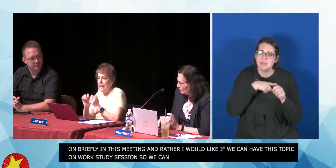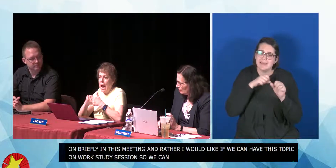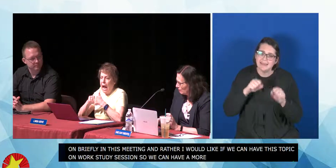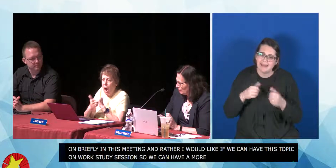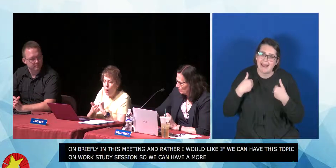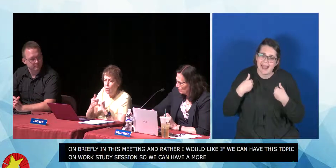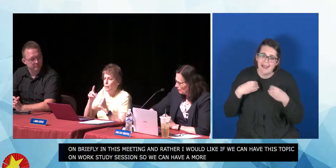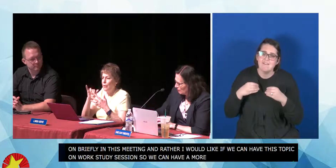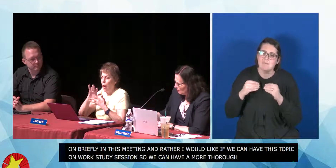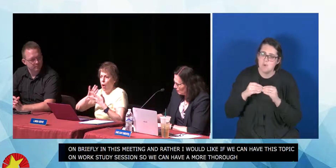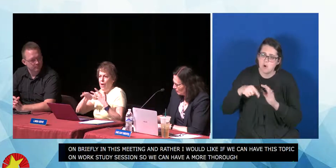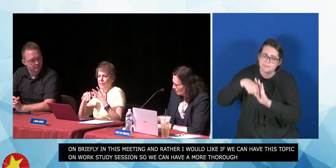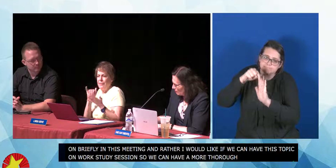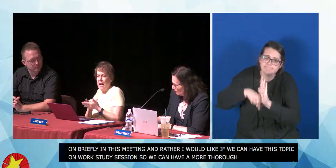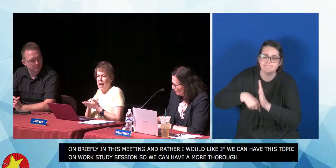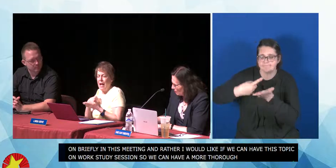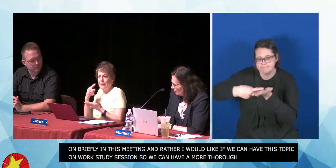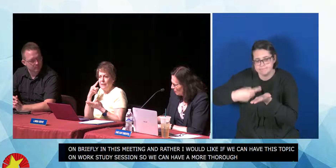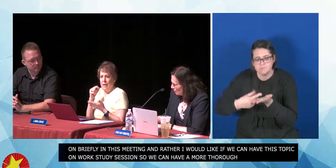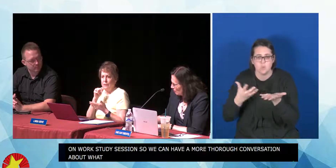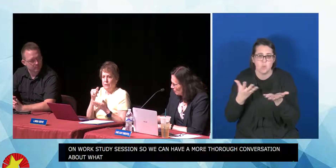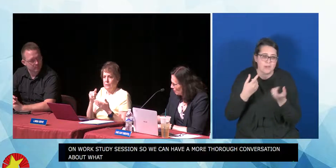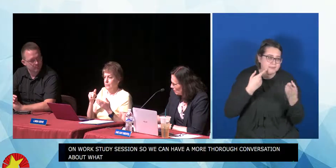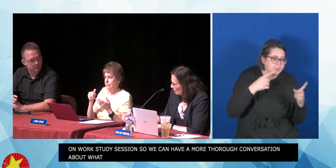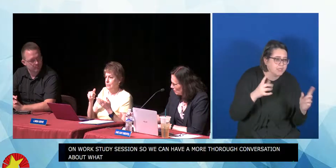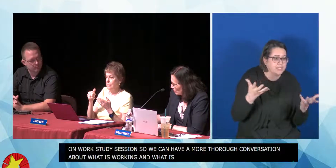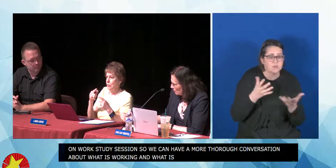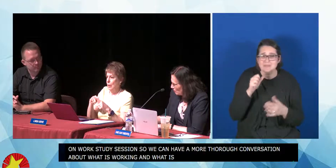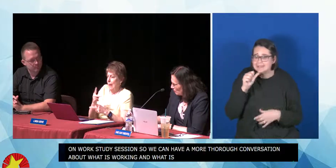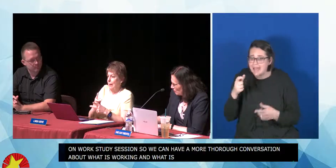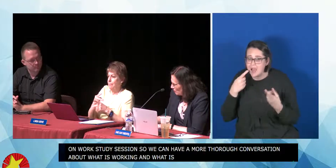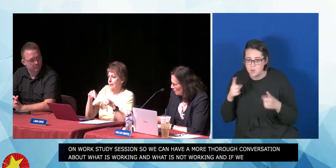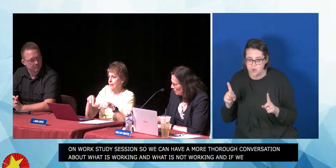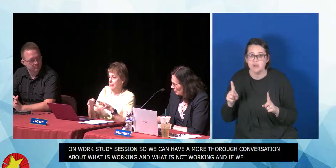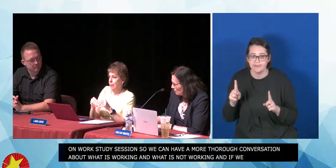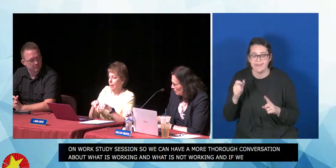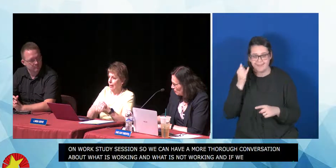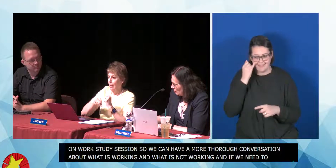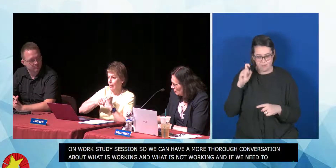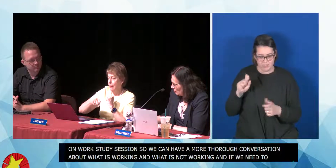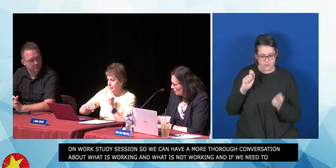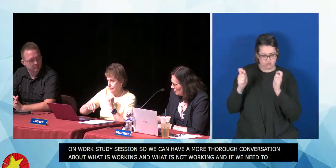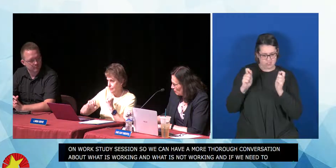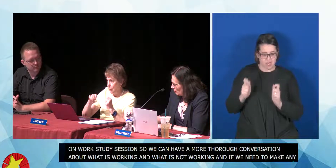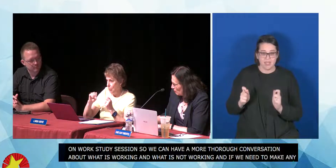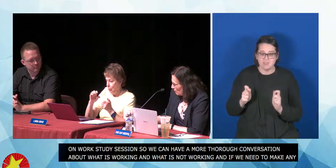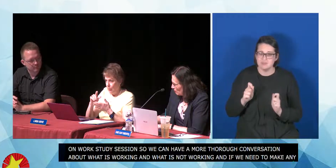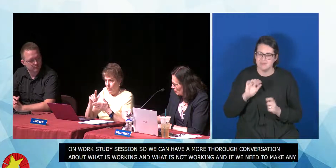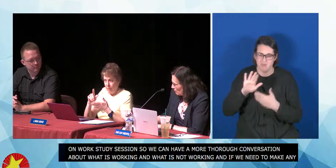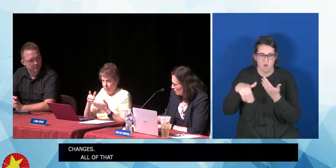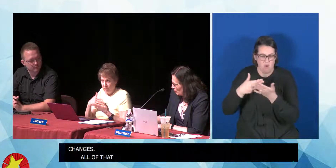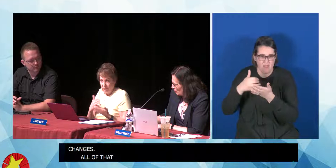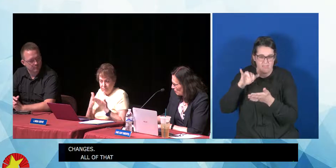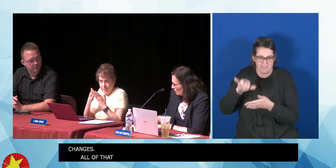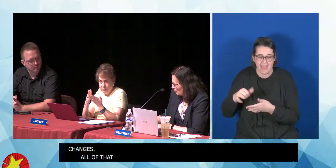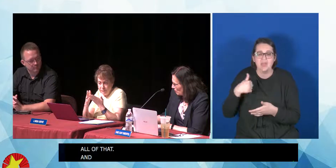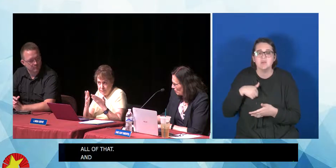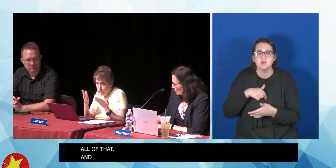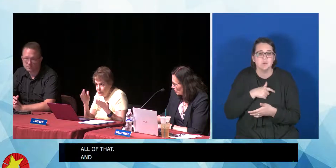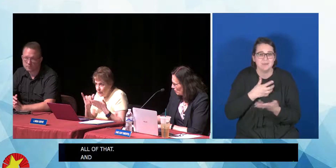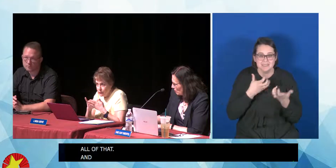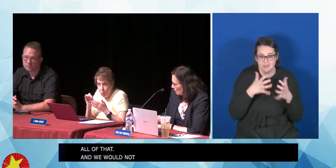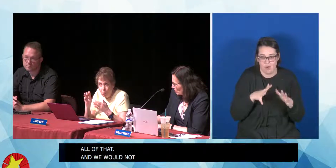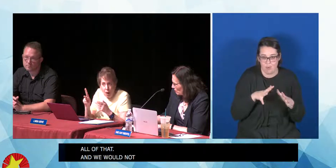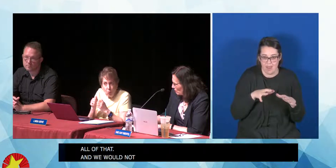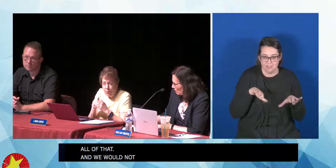working, what's not working, if we need to make any changes, all of that. And we wouldn't want to do that in this meeting because I think it would make